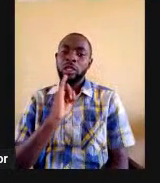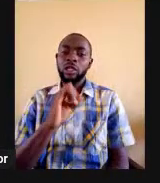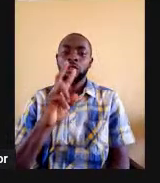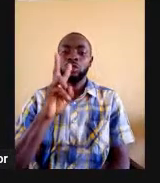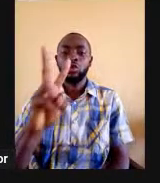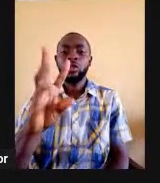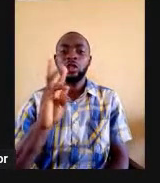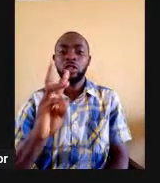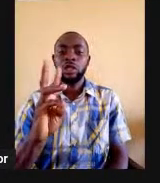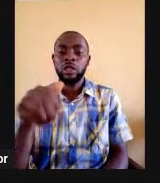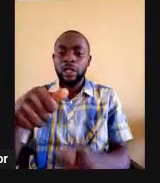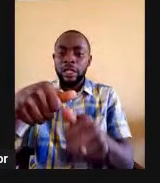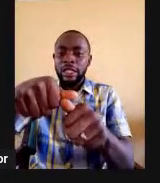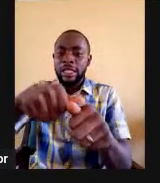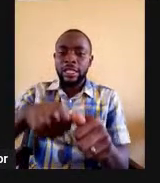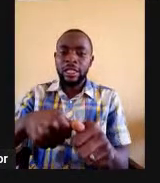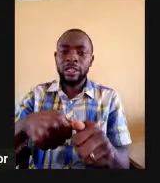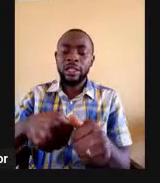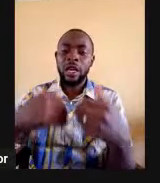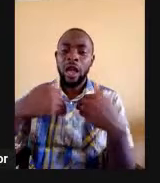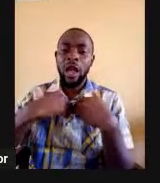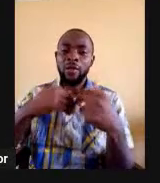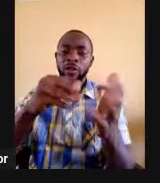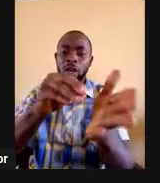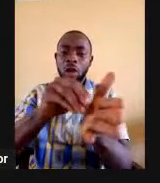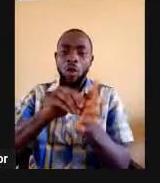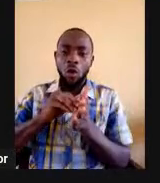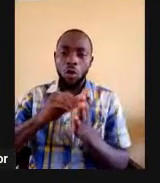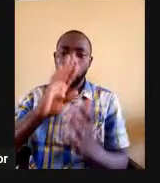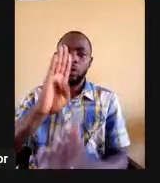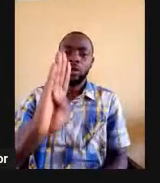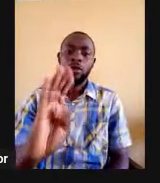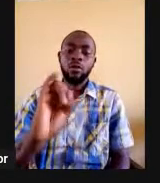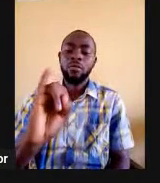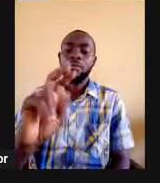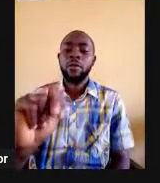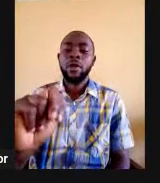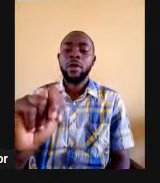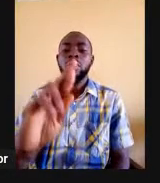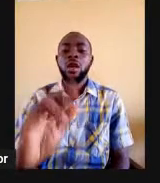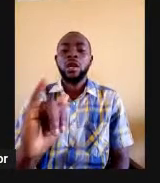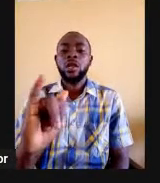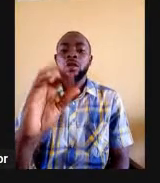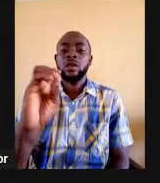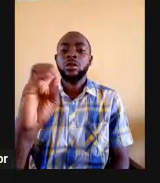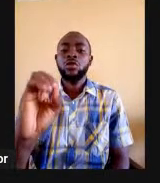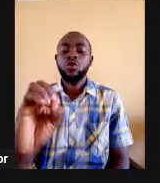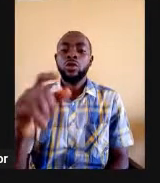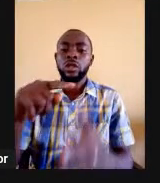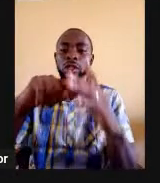own binary code. Is that okay? Starting from A,